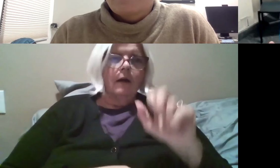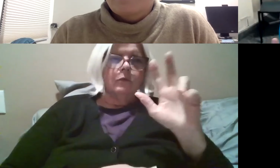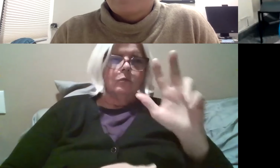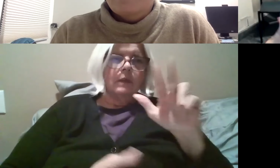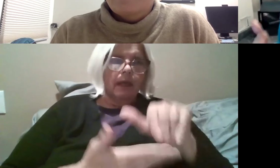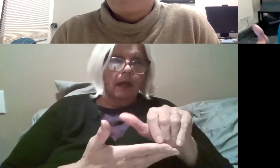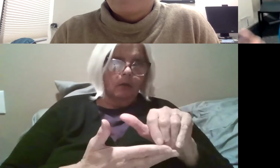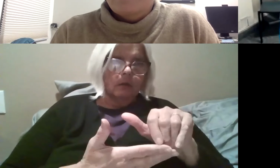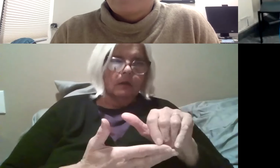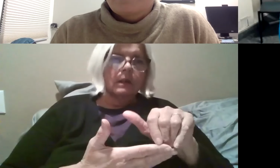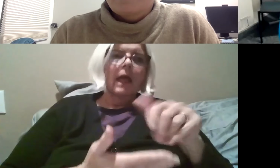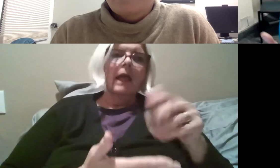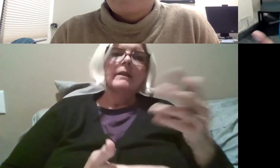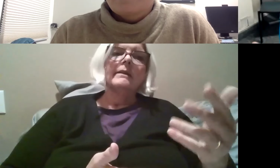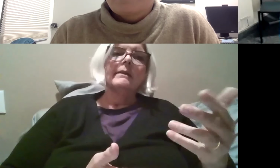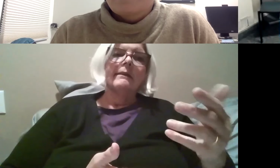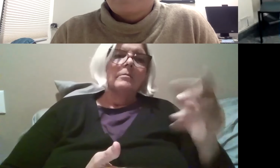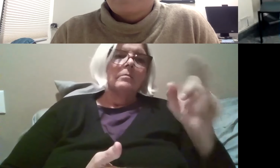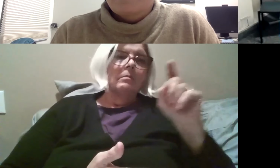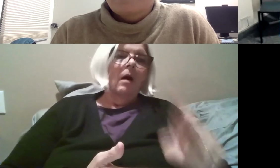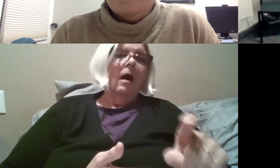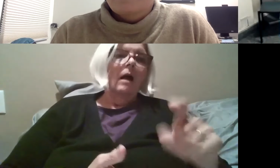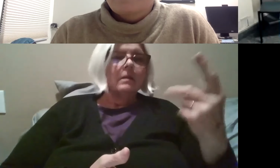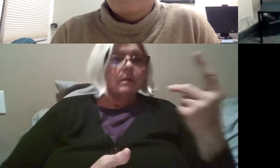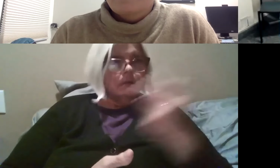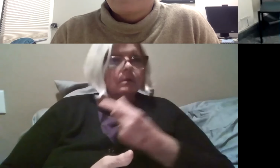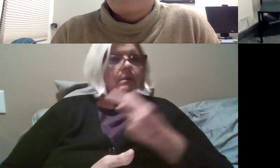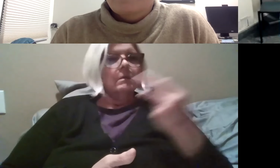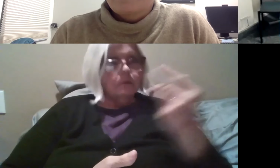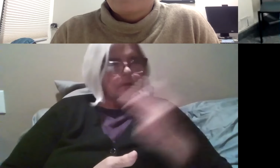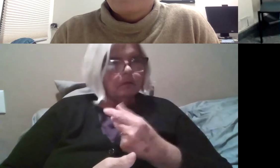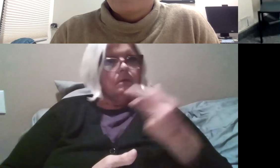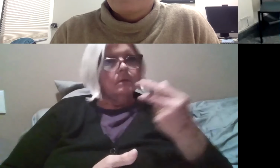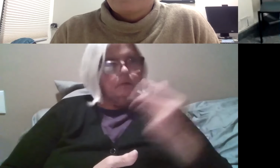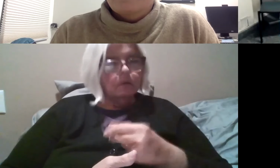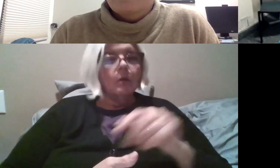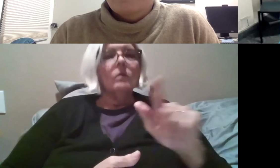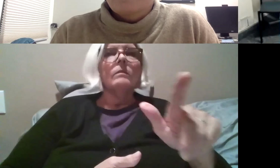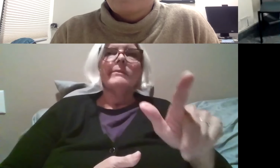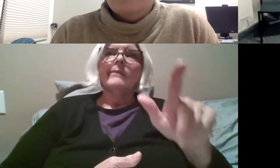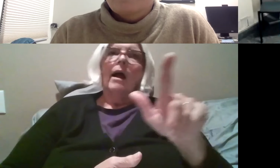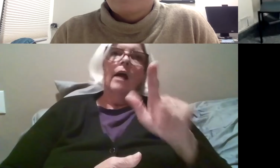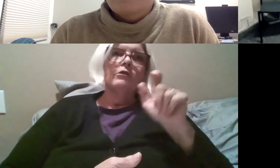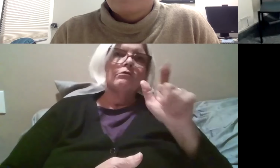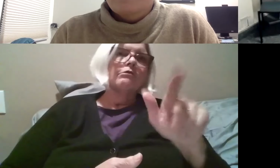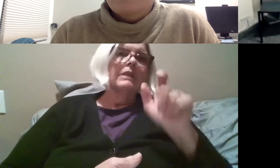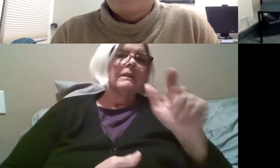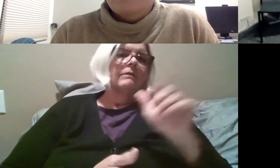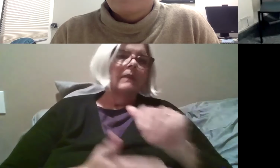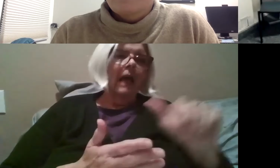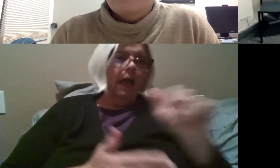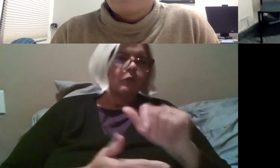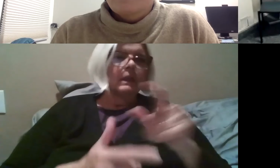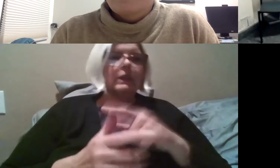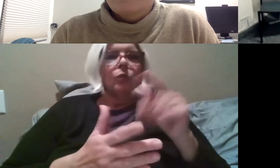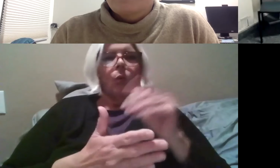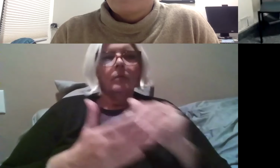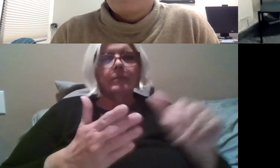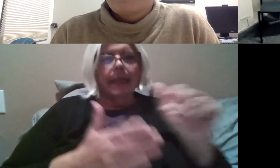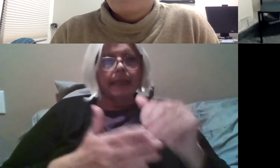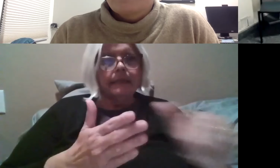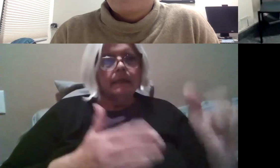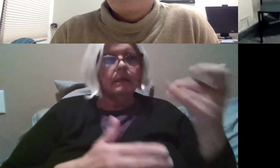thousands or millions of people to actually see it. And I am explaining all that because that leads into